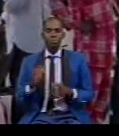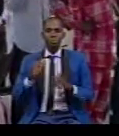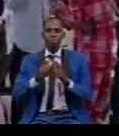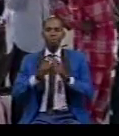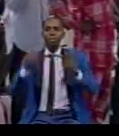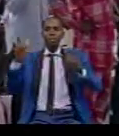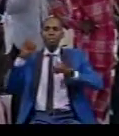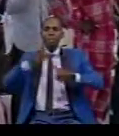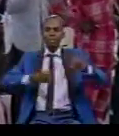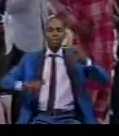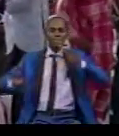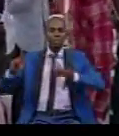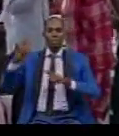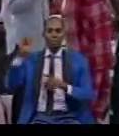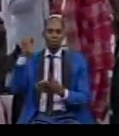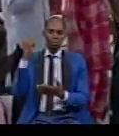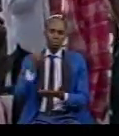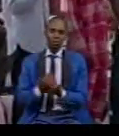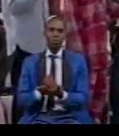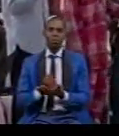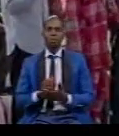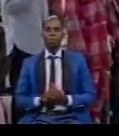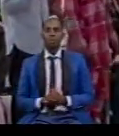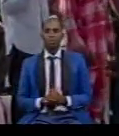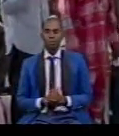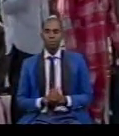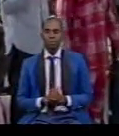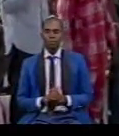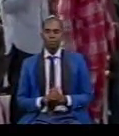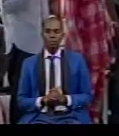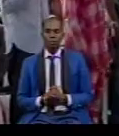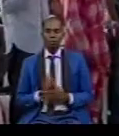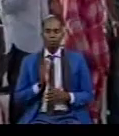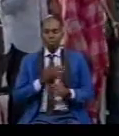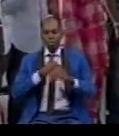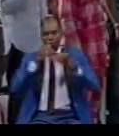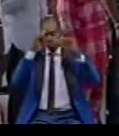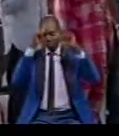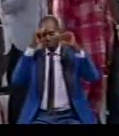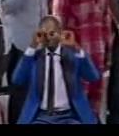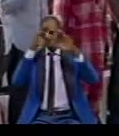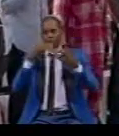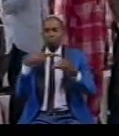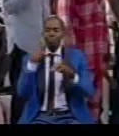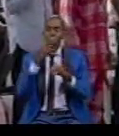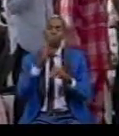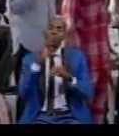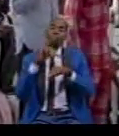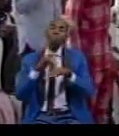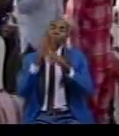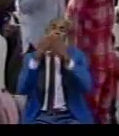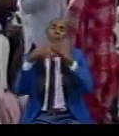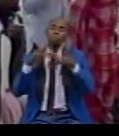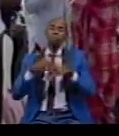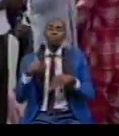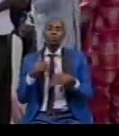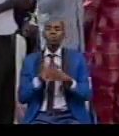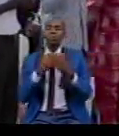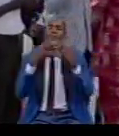The peculiar trait of anger our Father in your life. In heaven, we thank you for what you have been